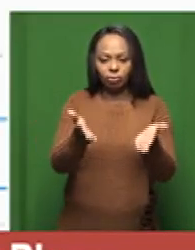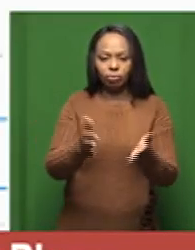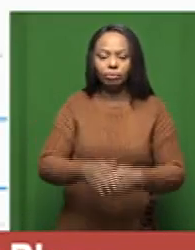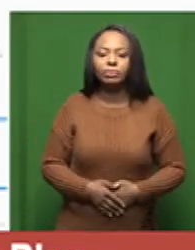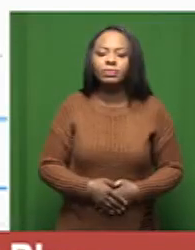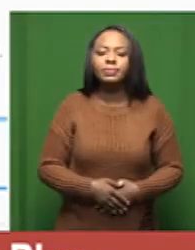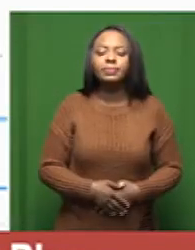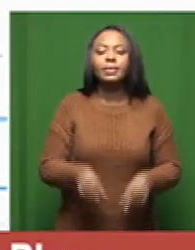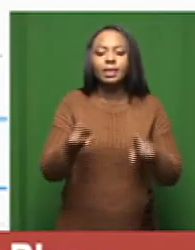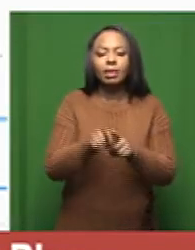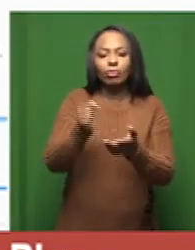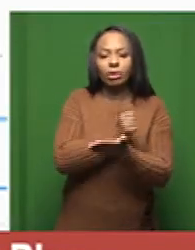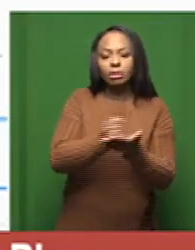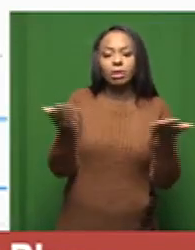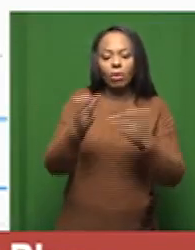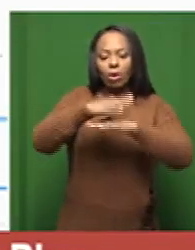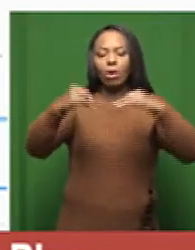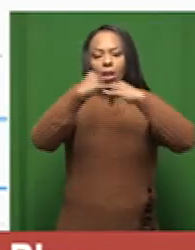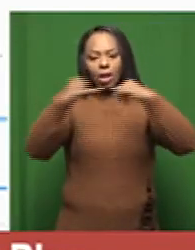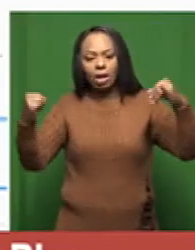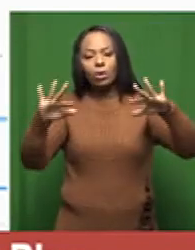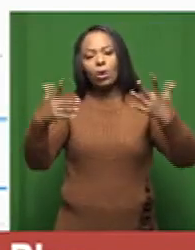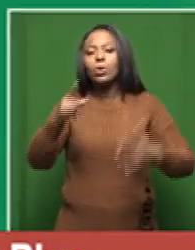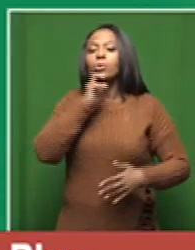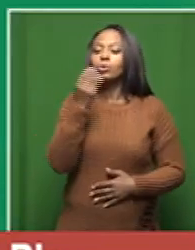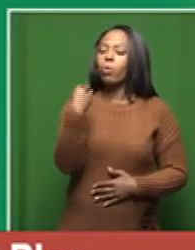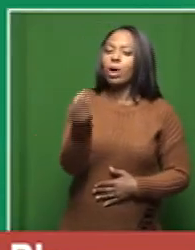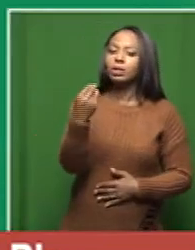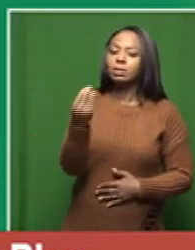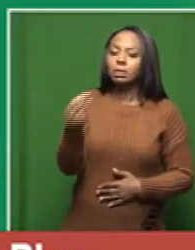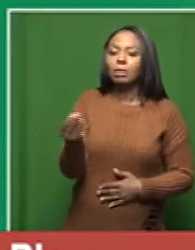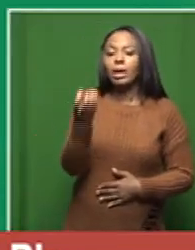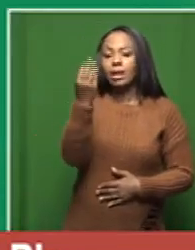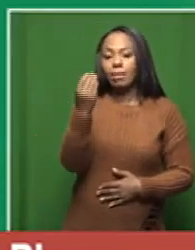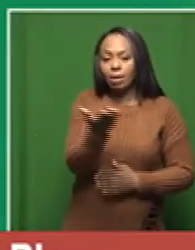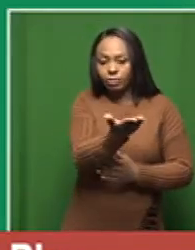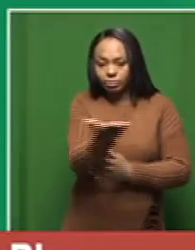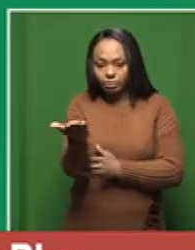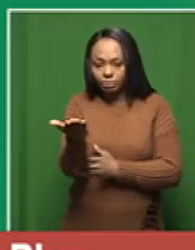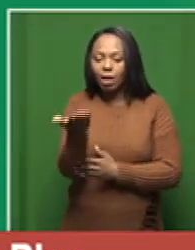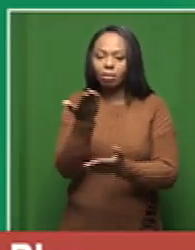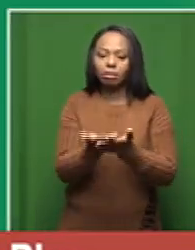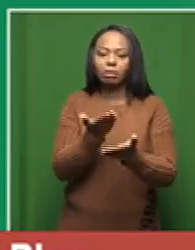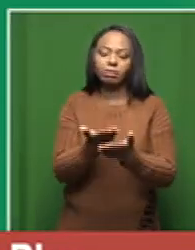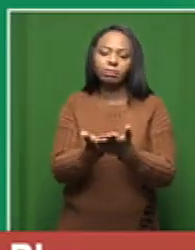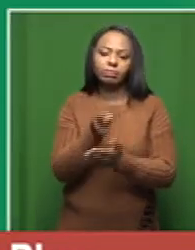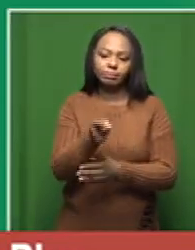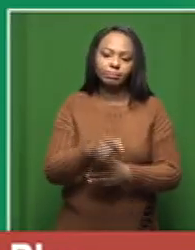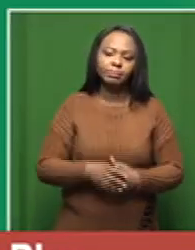vaccine.enroll.health.gov.za and register online, or use the WhatsApp line 0600